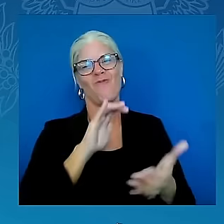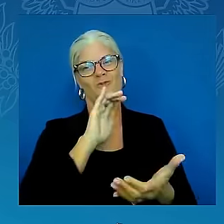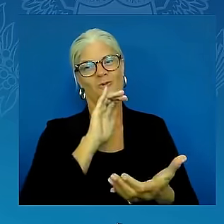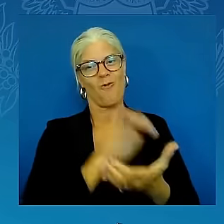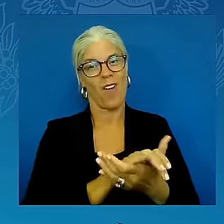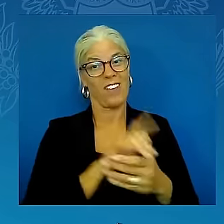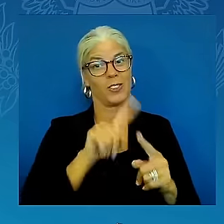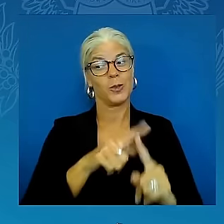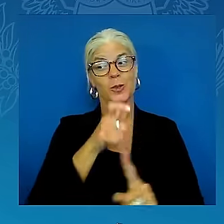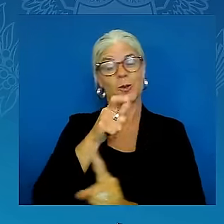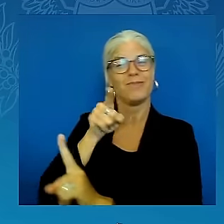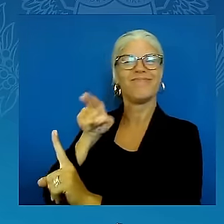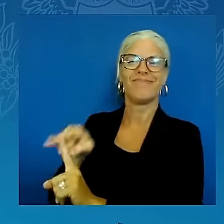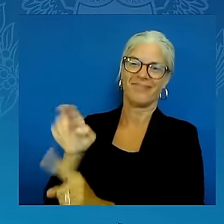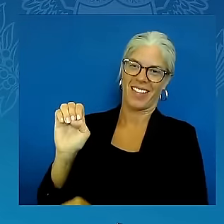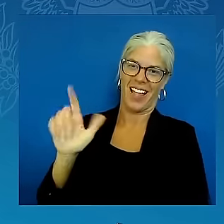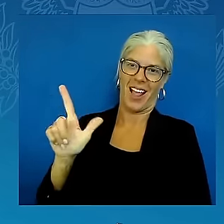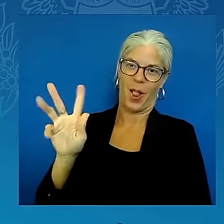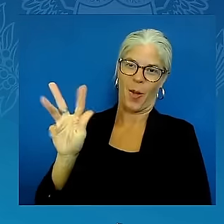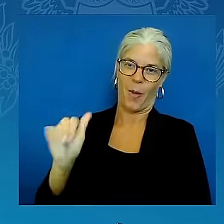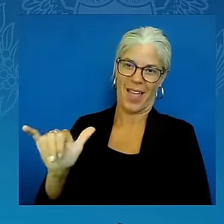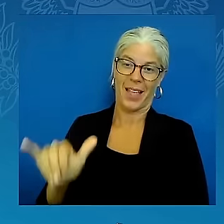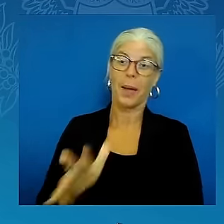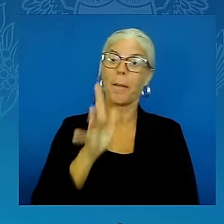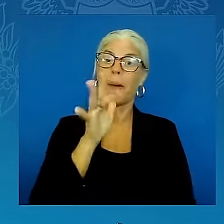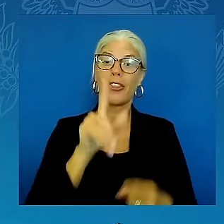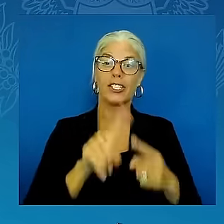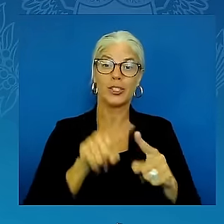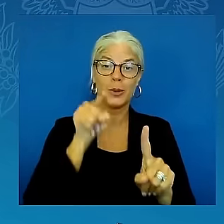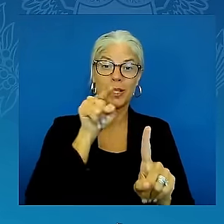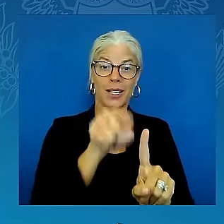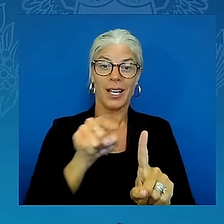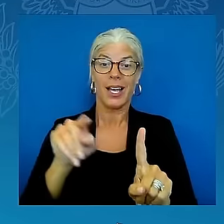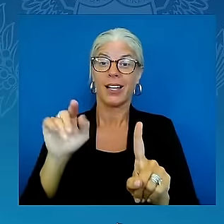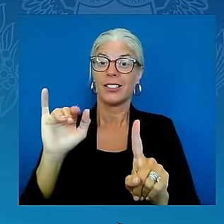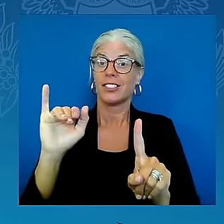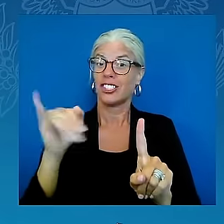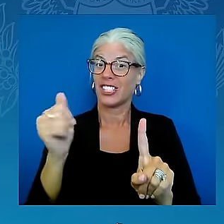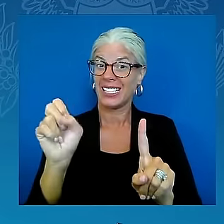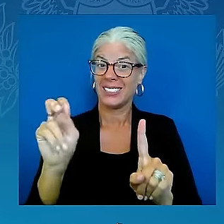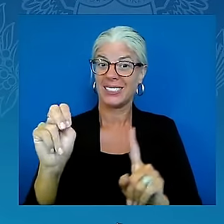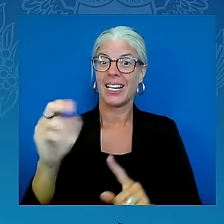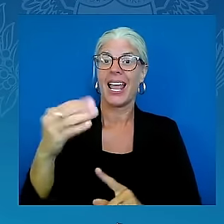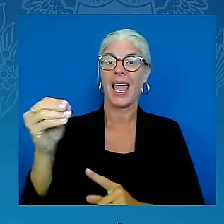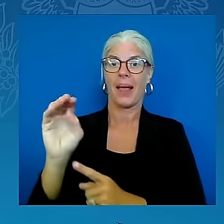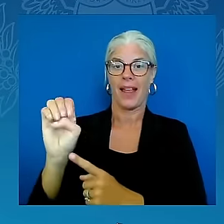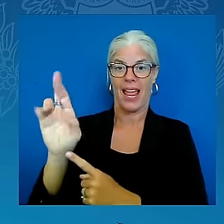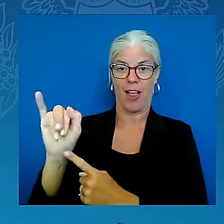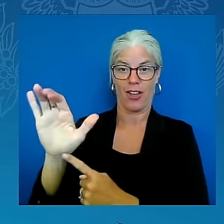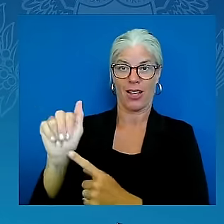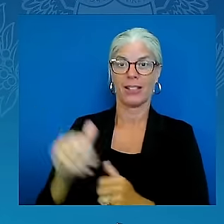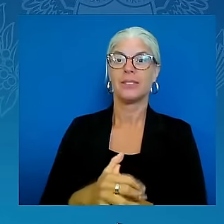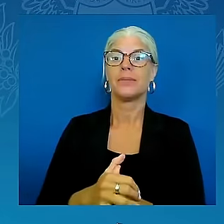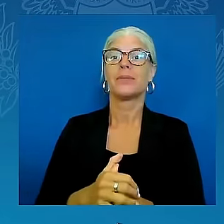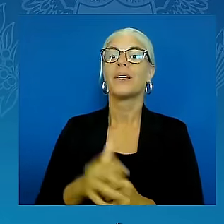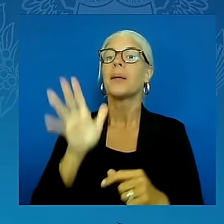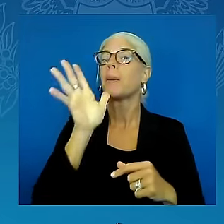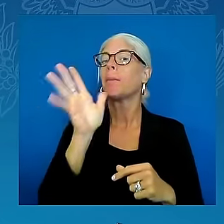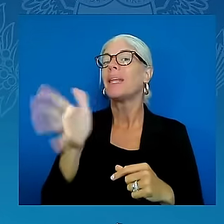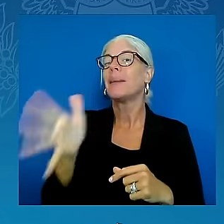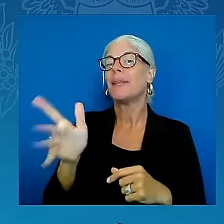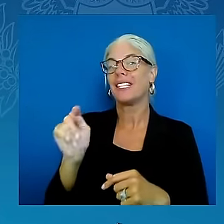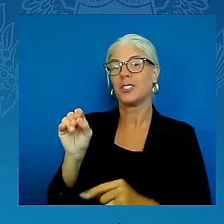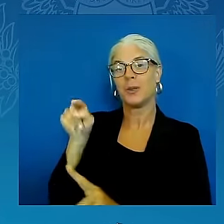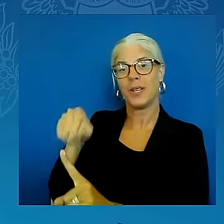and Roy. And so to the entire Lee family, Doug and my prayers are with you. It is not